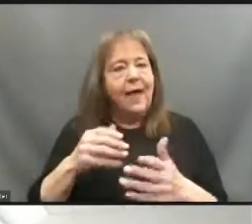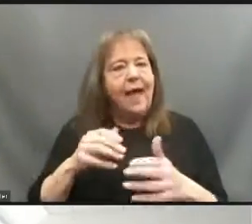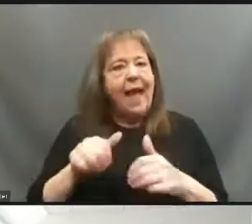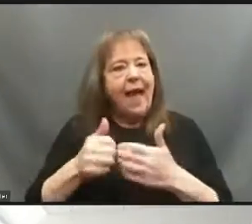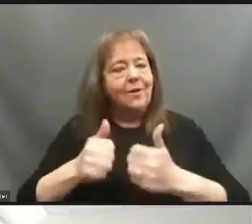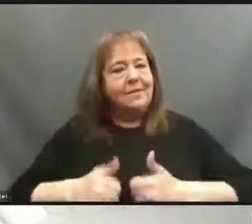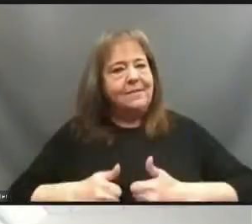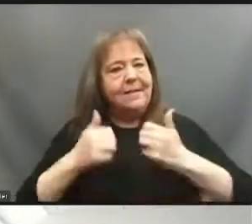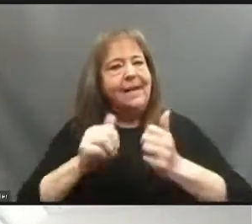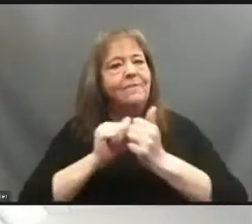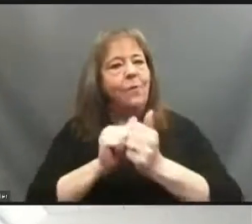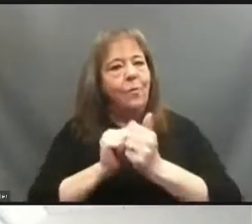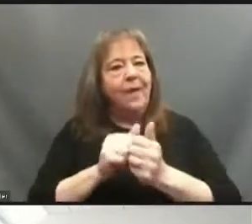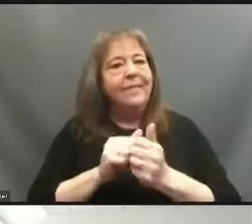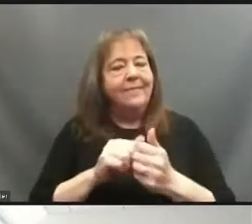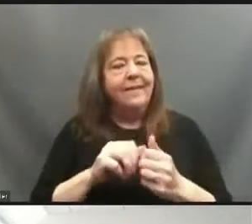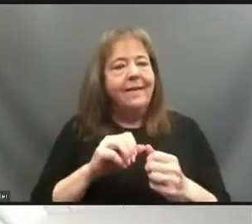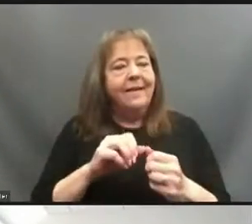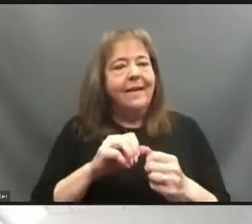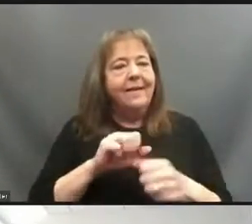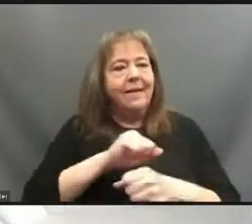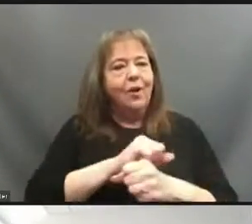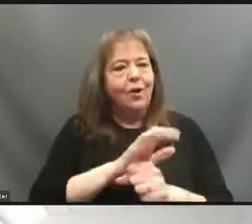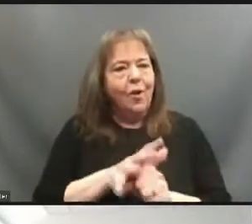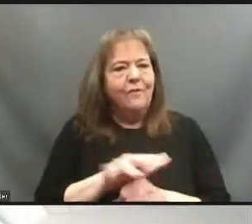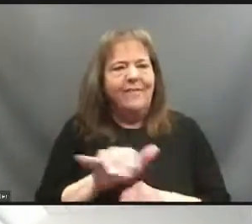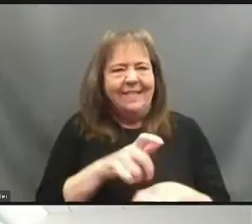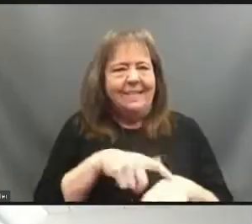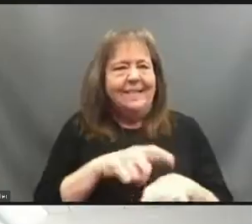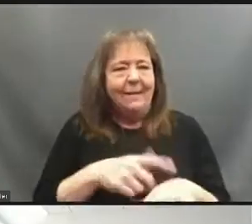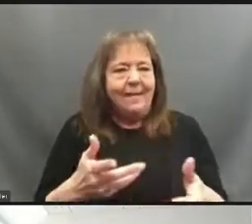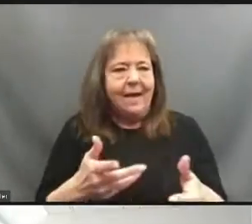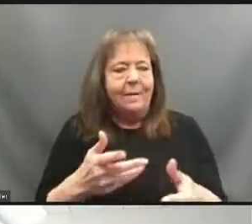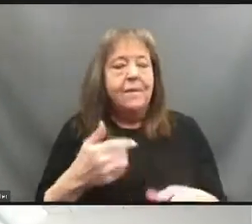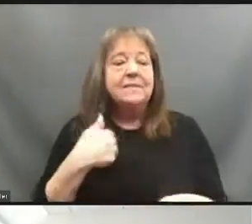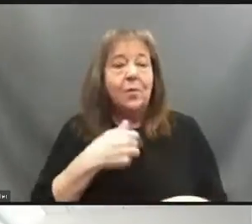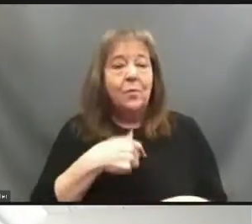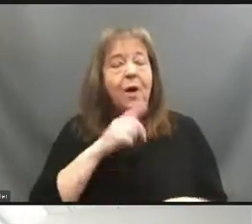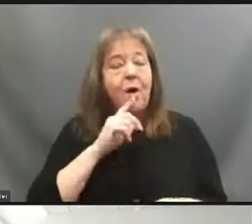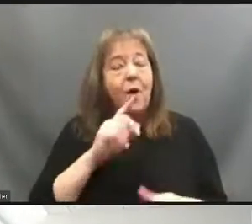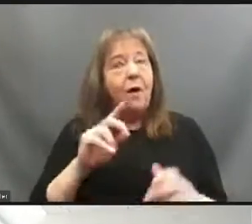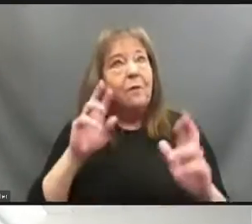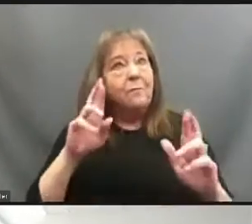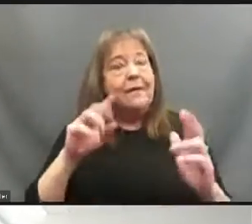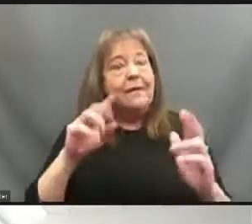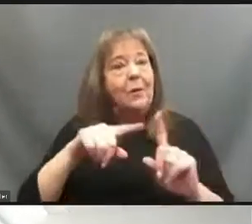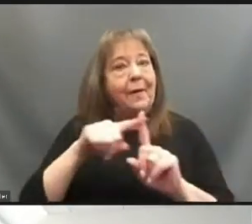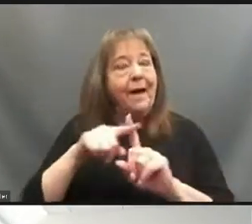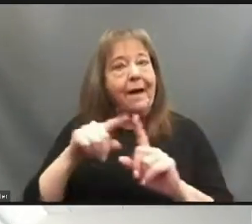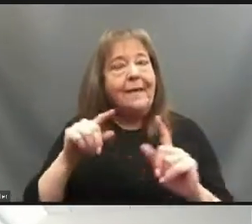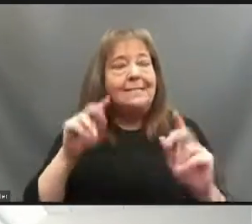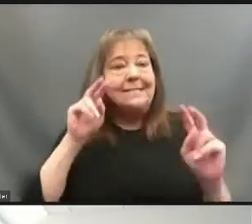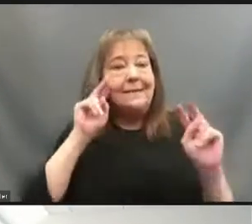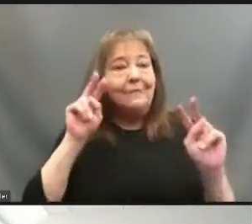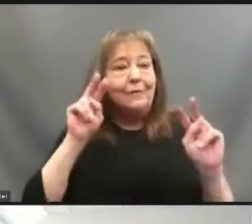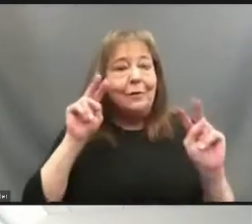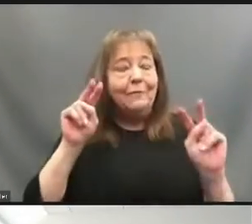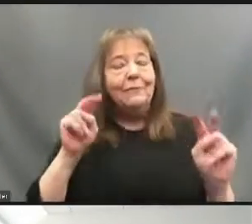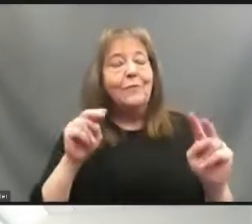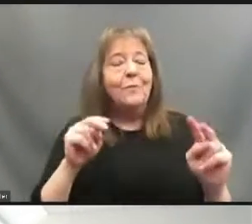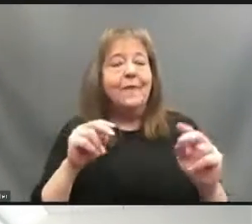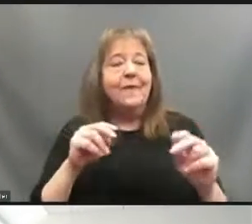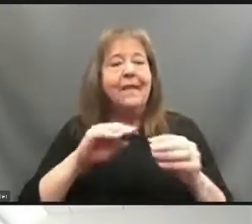be here among us. And so I think that there is some optimism, though, that those numbers will be in a good